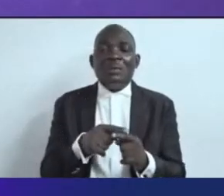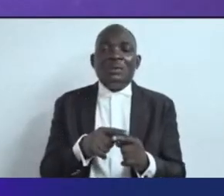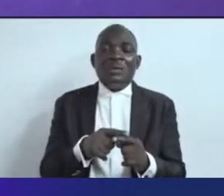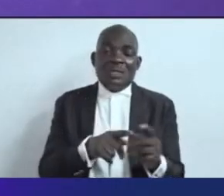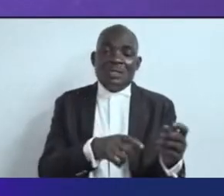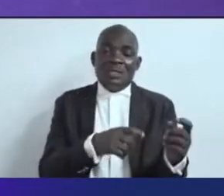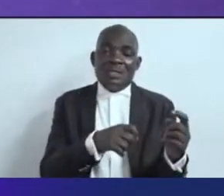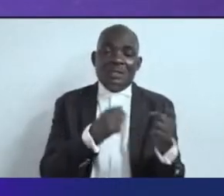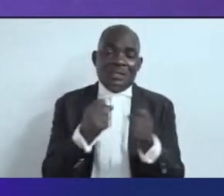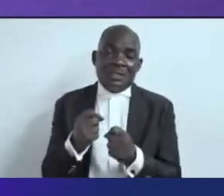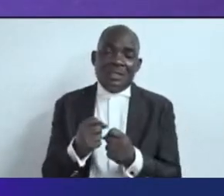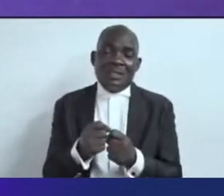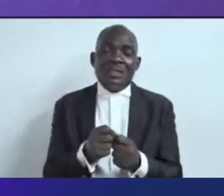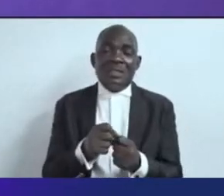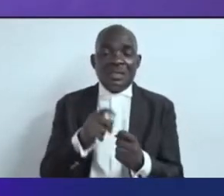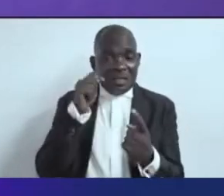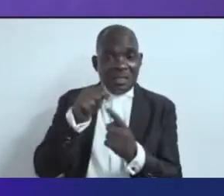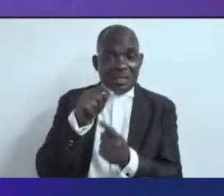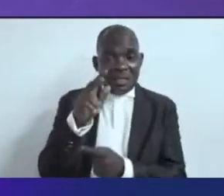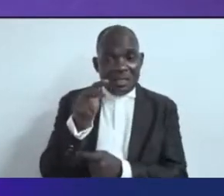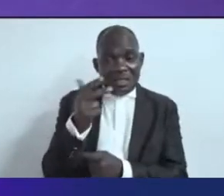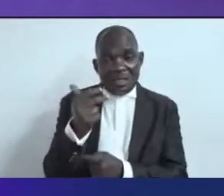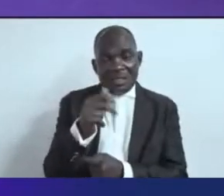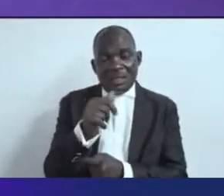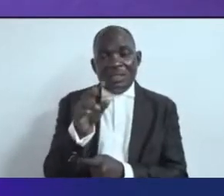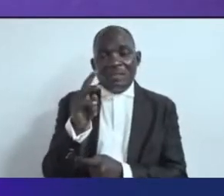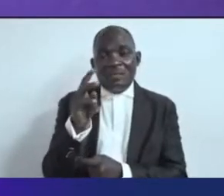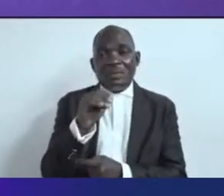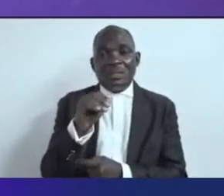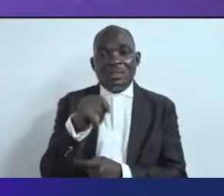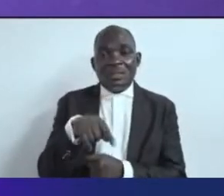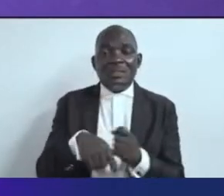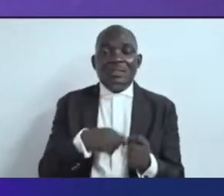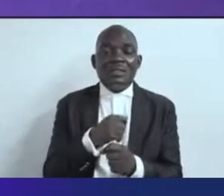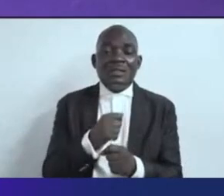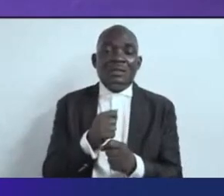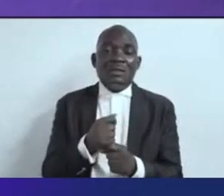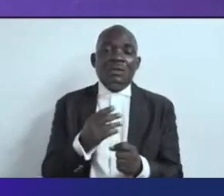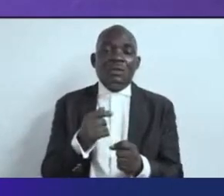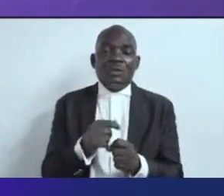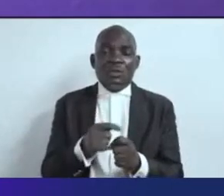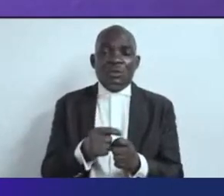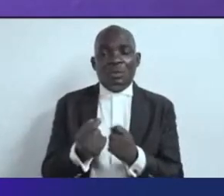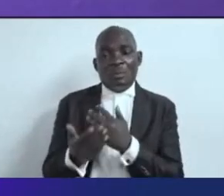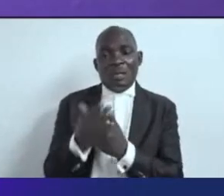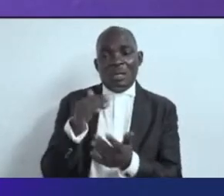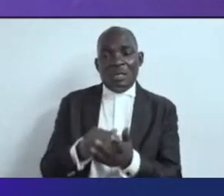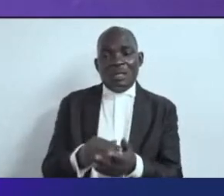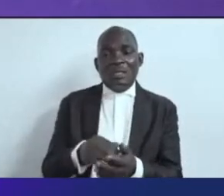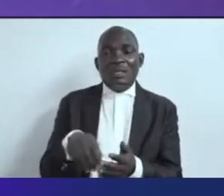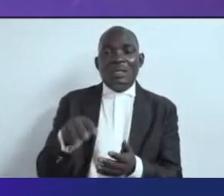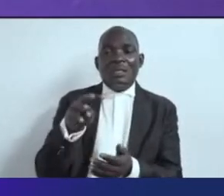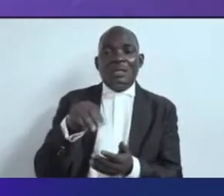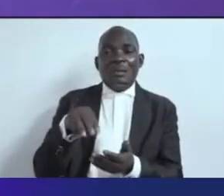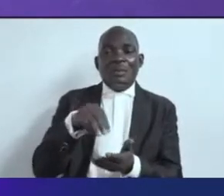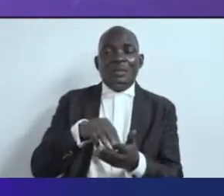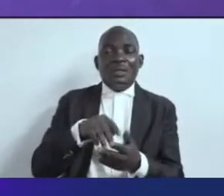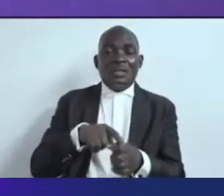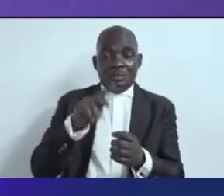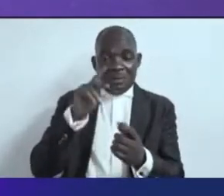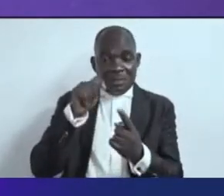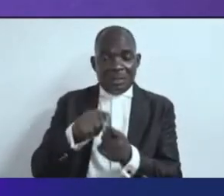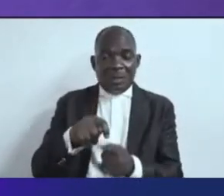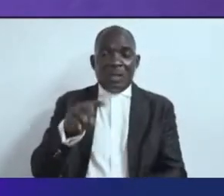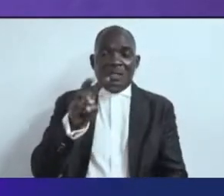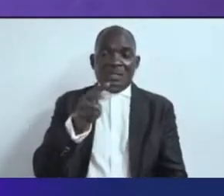target of 13 to 17% for the year and steadily track back towards the medium-term target of